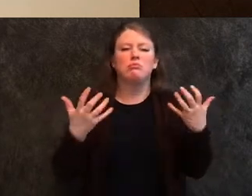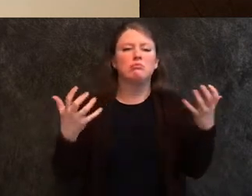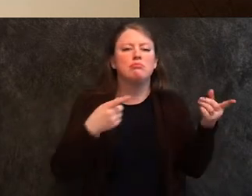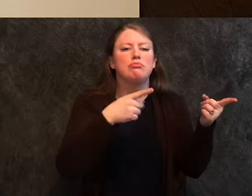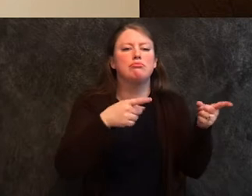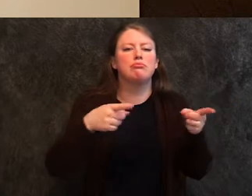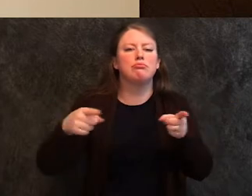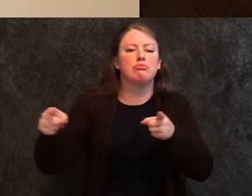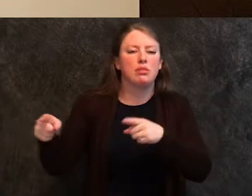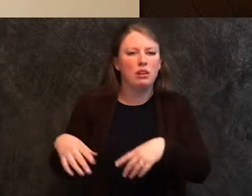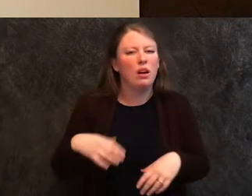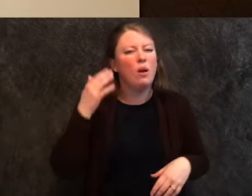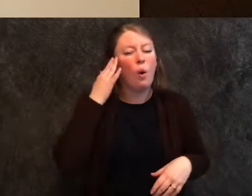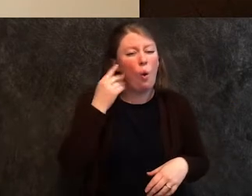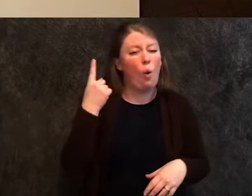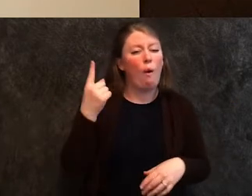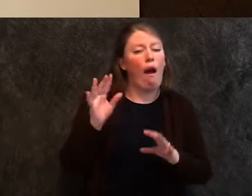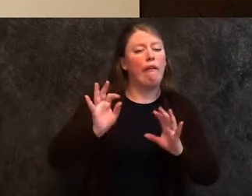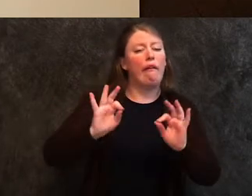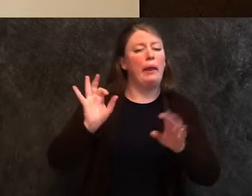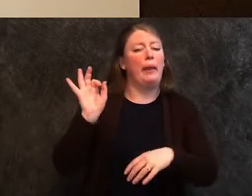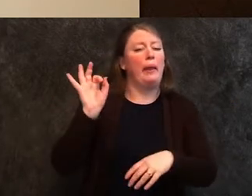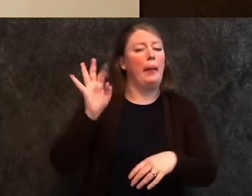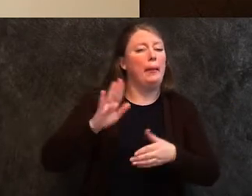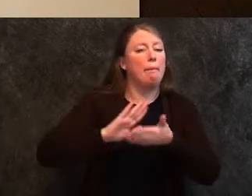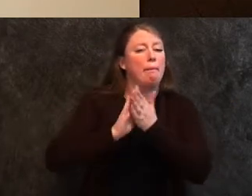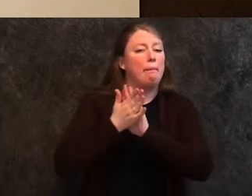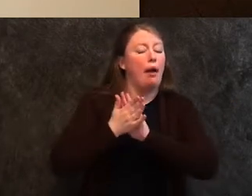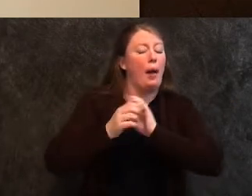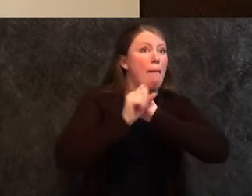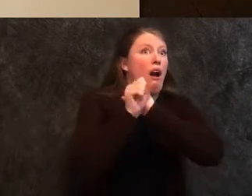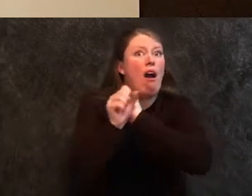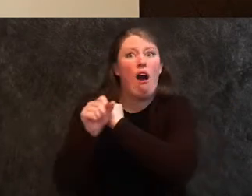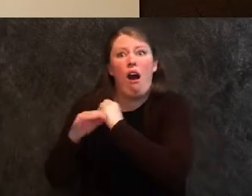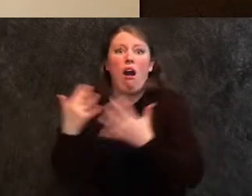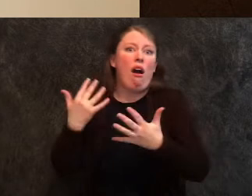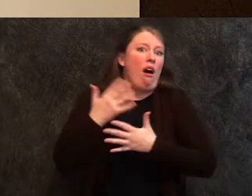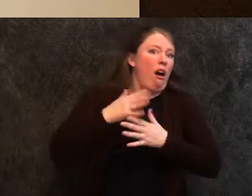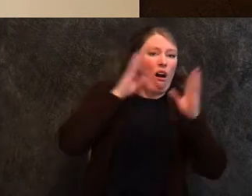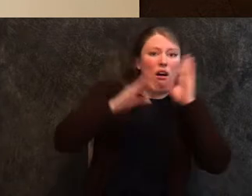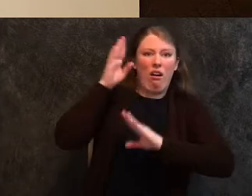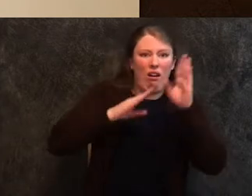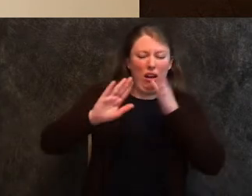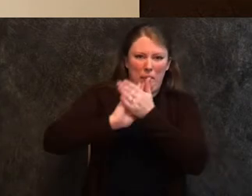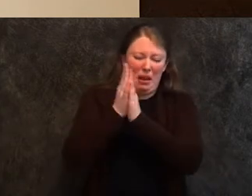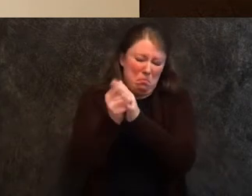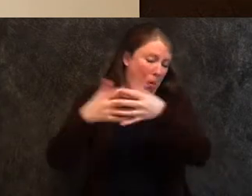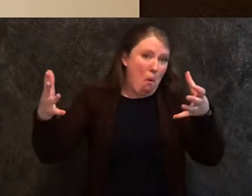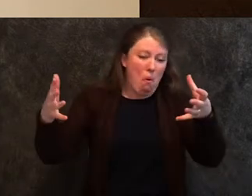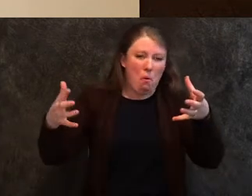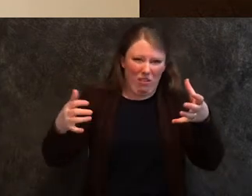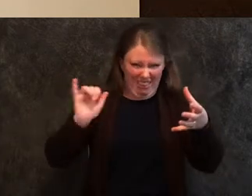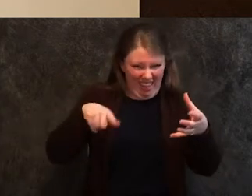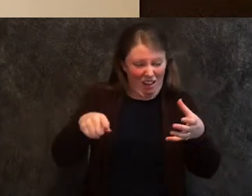and they blow it out of proportion. We call that catastrophizing. It's like, let's take time to make an accurate assessment that I'm in the Word of God, that